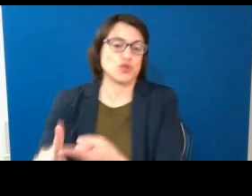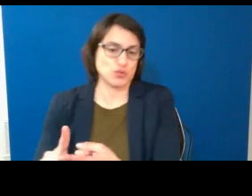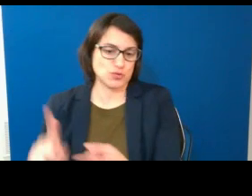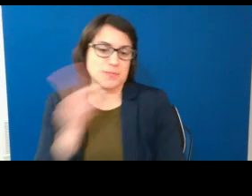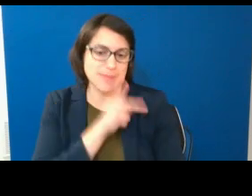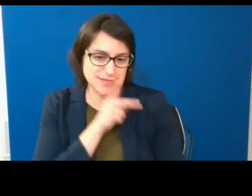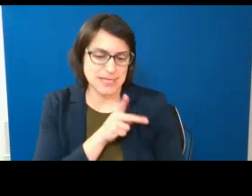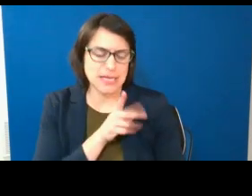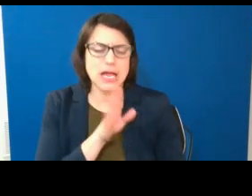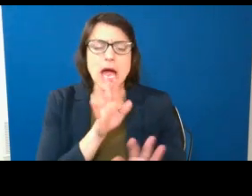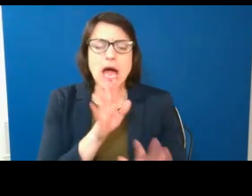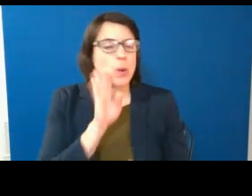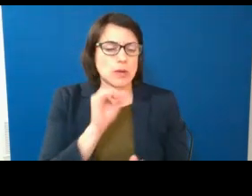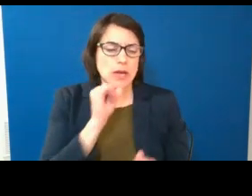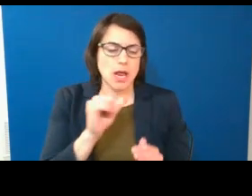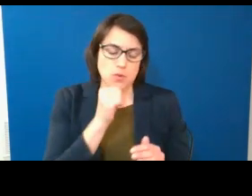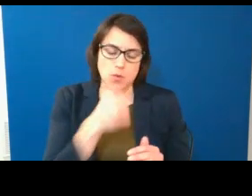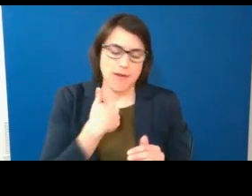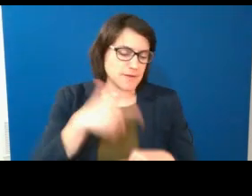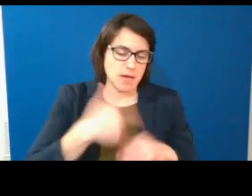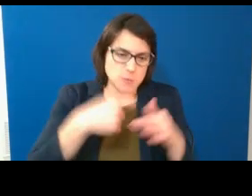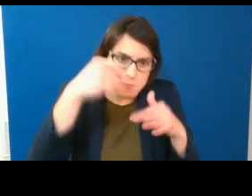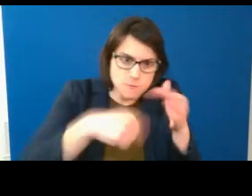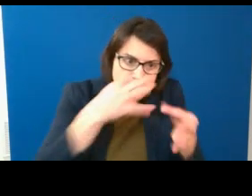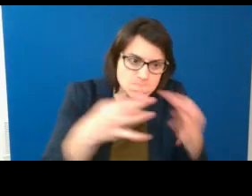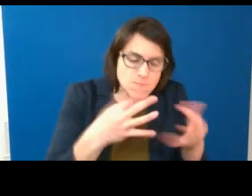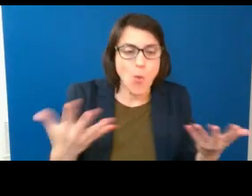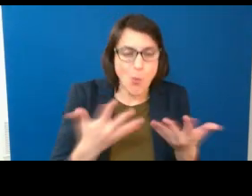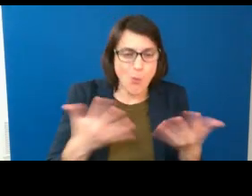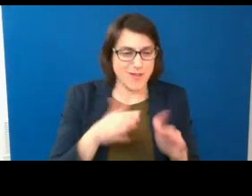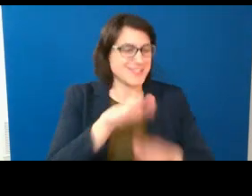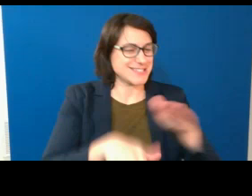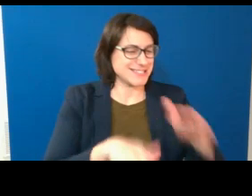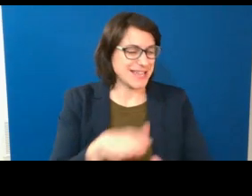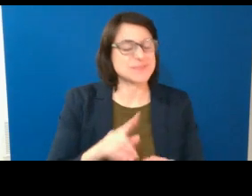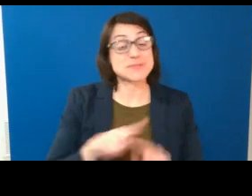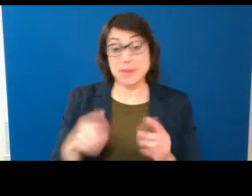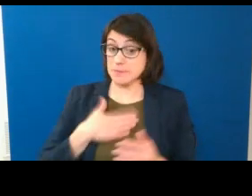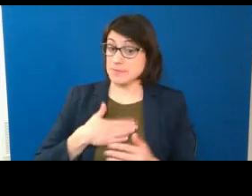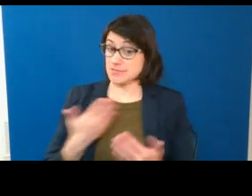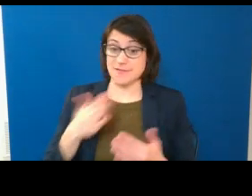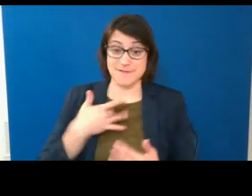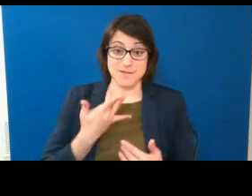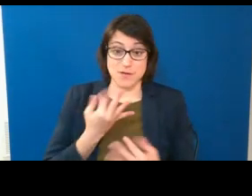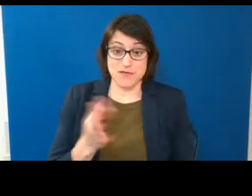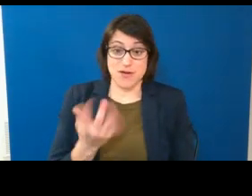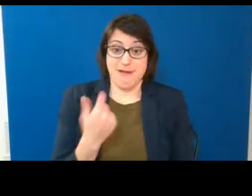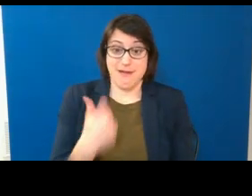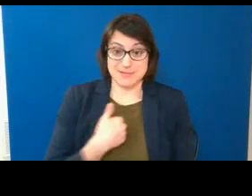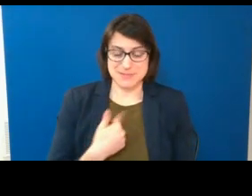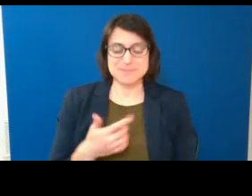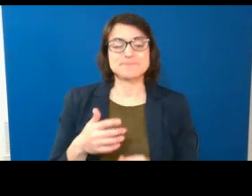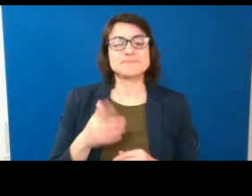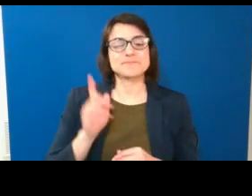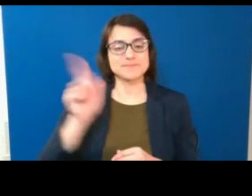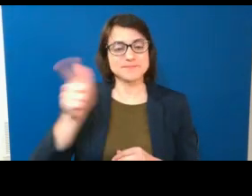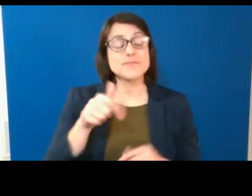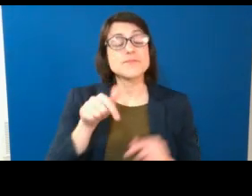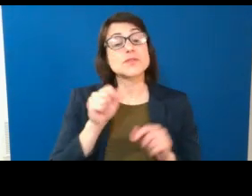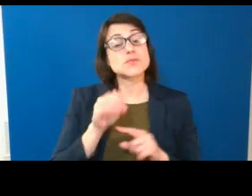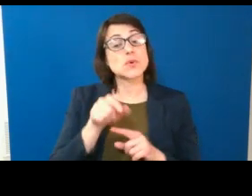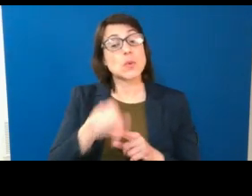steps are, but please ask me about it at the end. So those students go to the local businesses, they help them make those